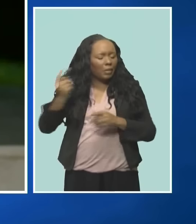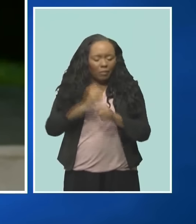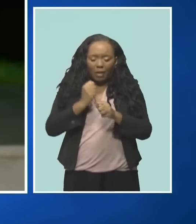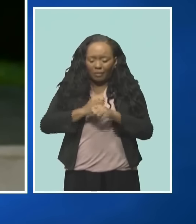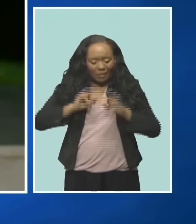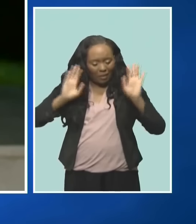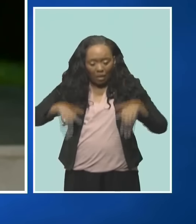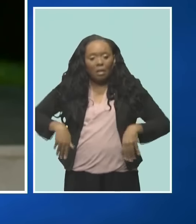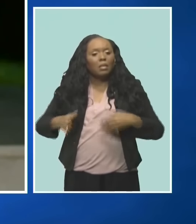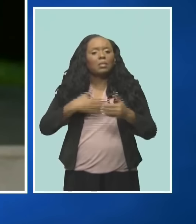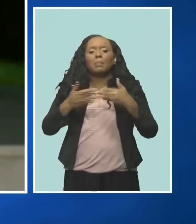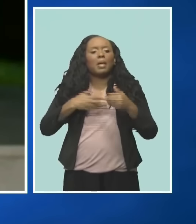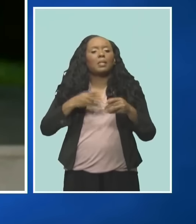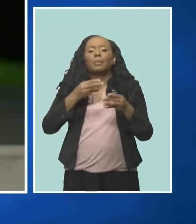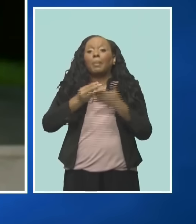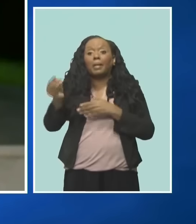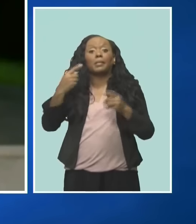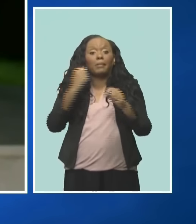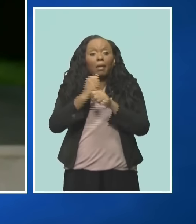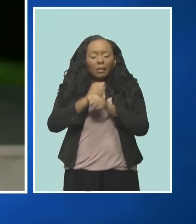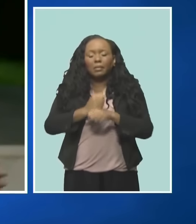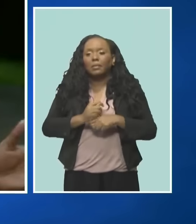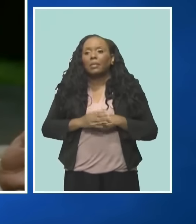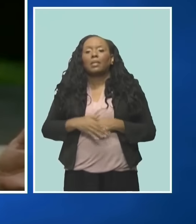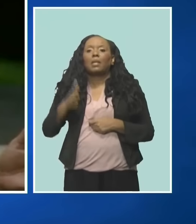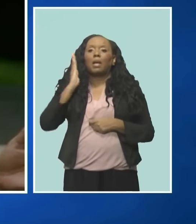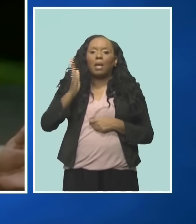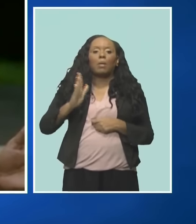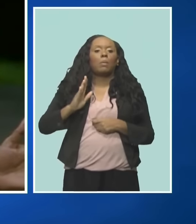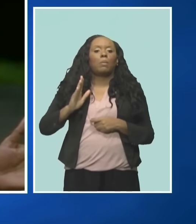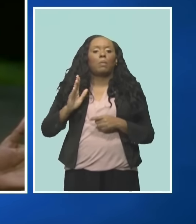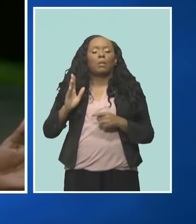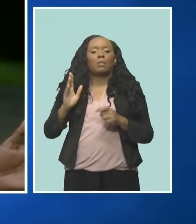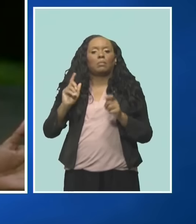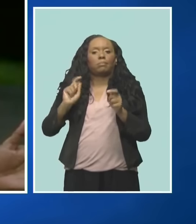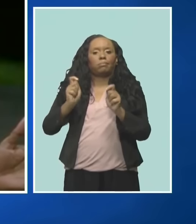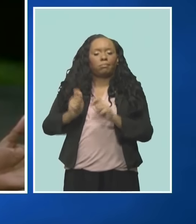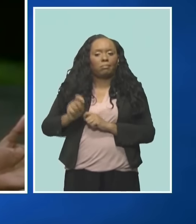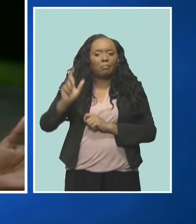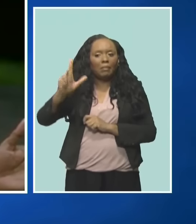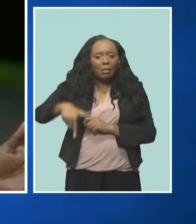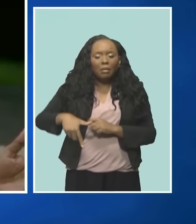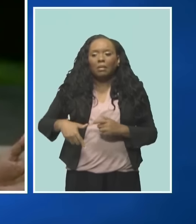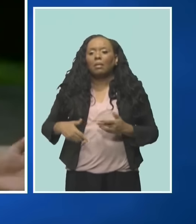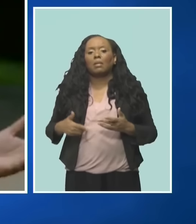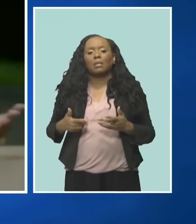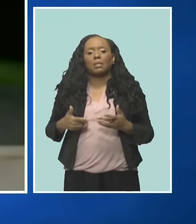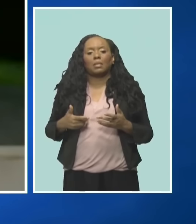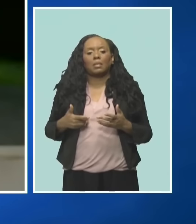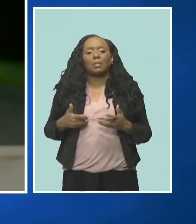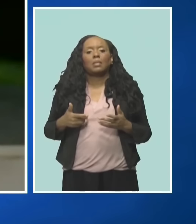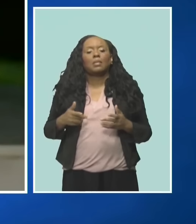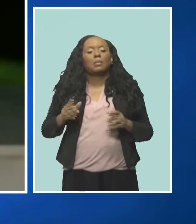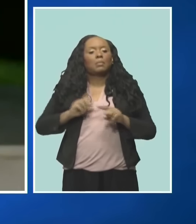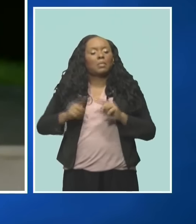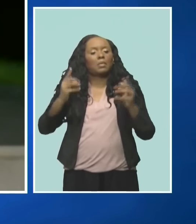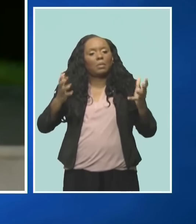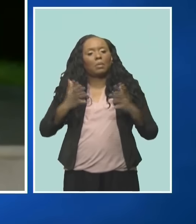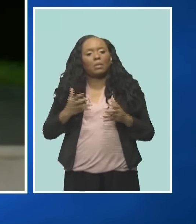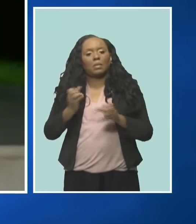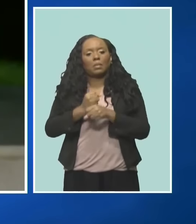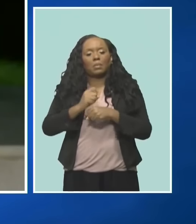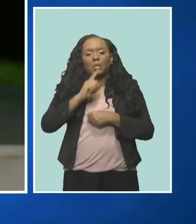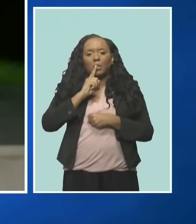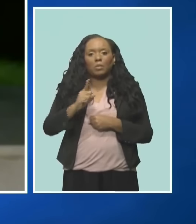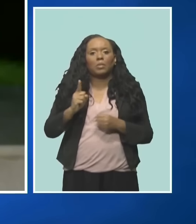will work on the transitioning at the later stage, or look at biofuels as a means of ensuring that there's cleaner